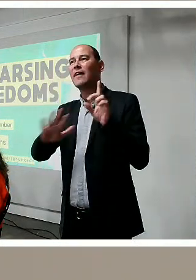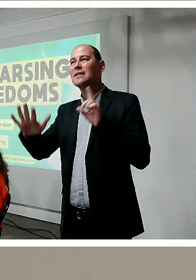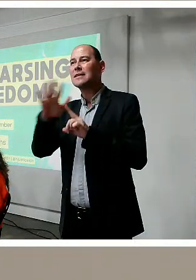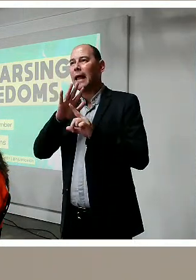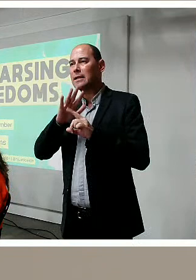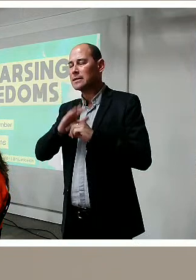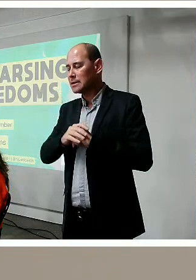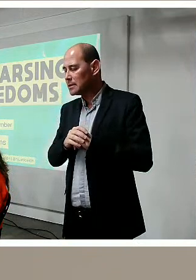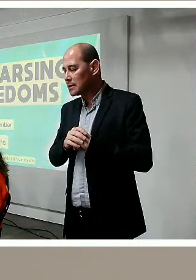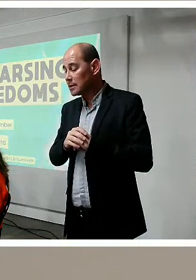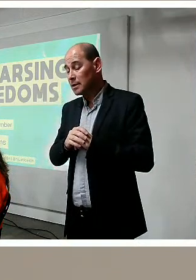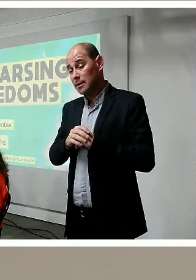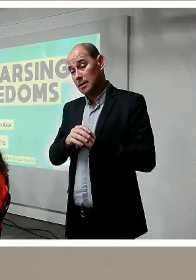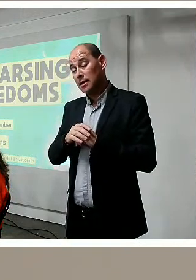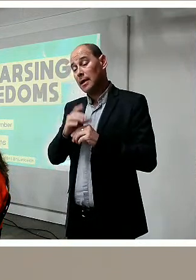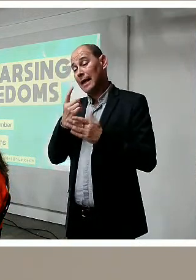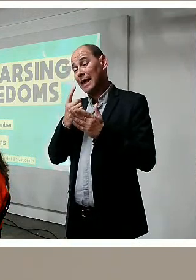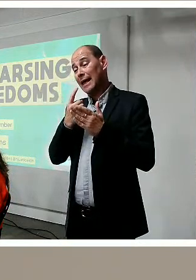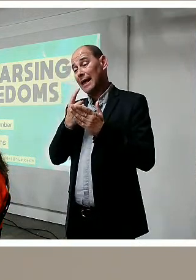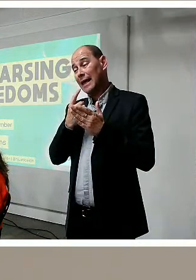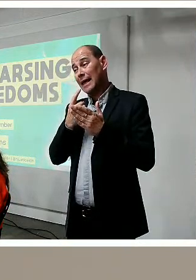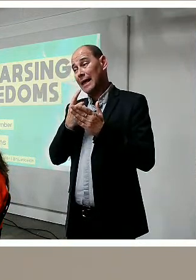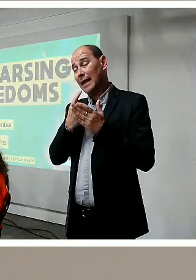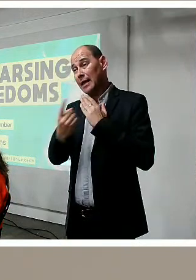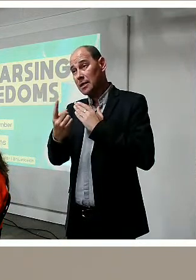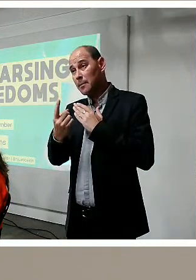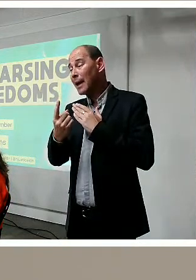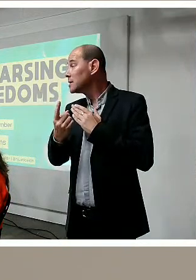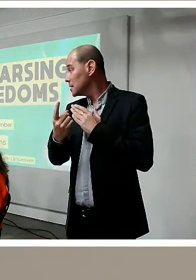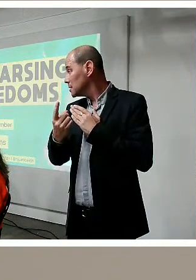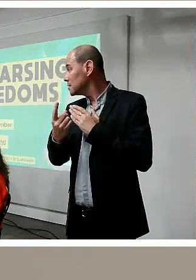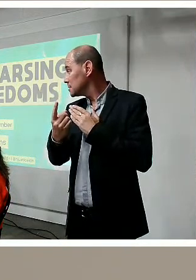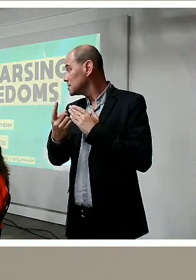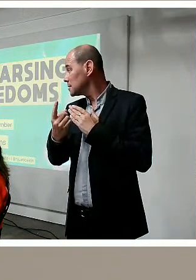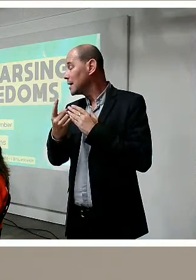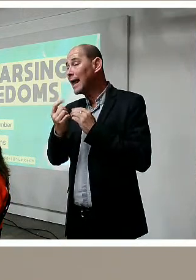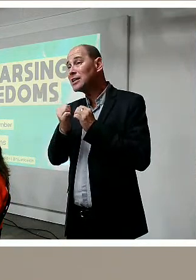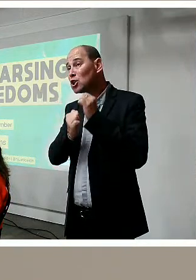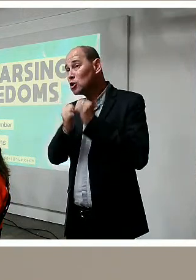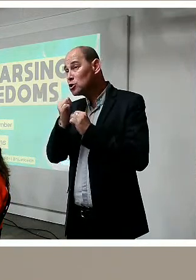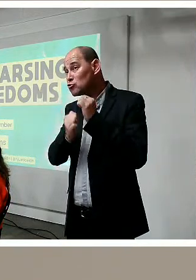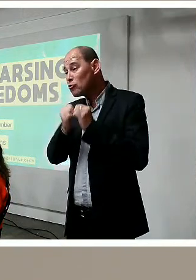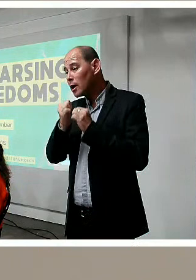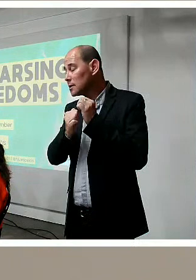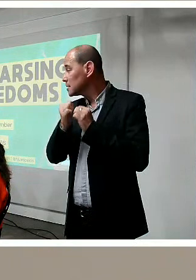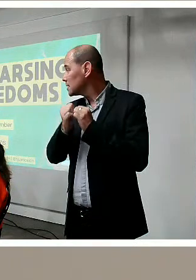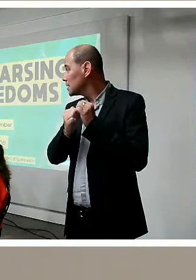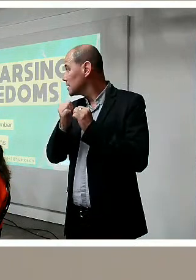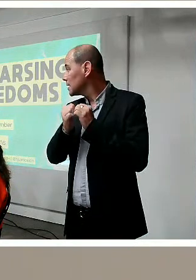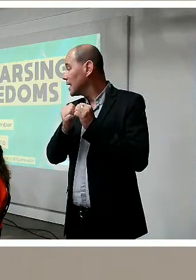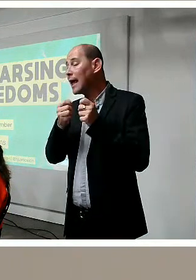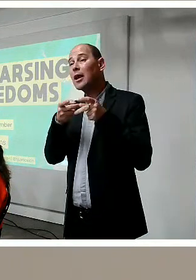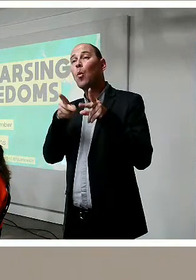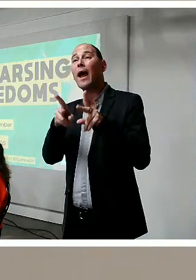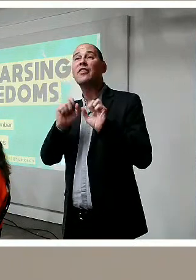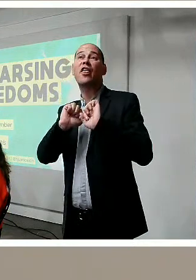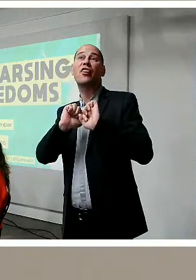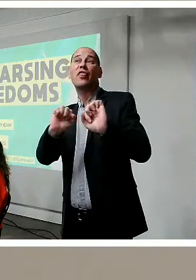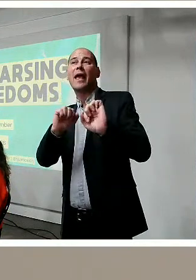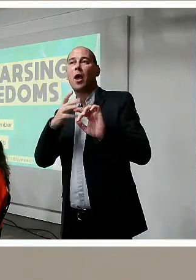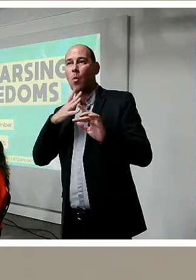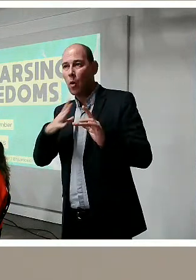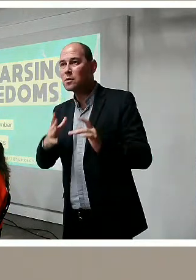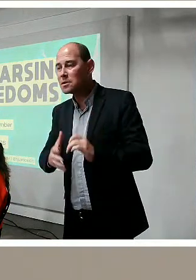welfare state, independence equals good. And independence is constructed in a way that they have kind of decided. So,